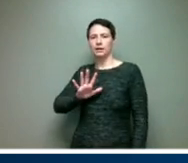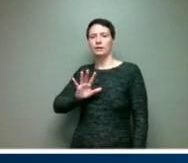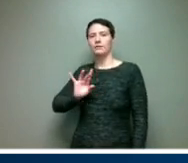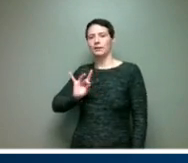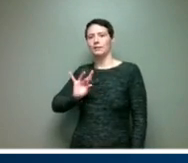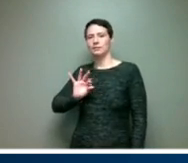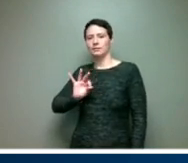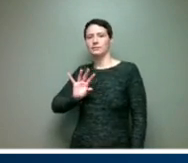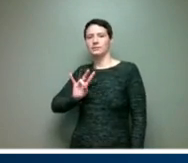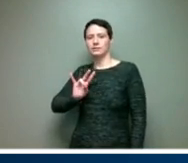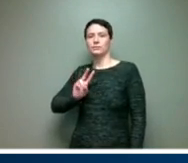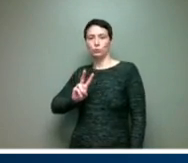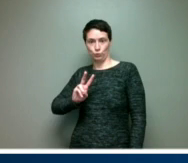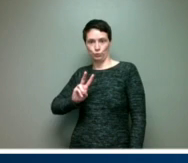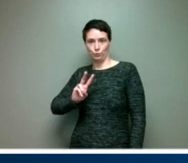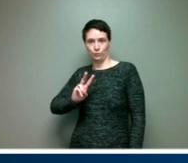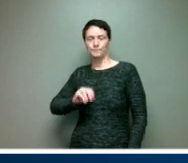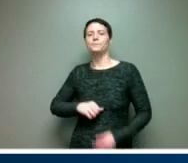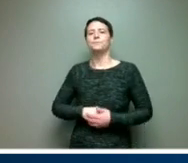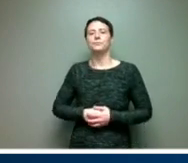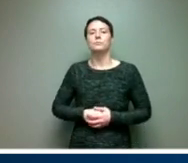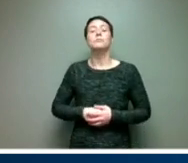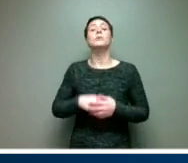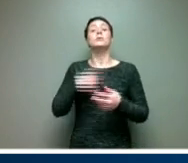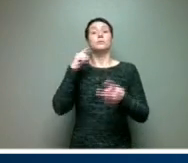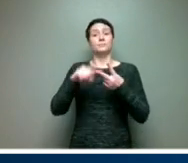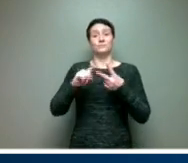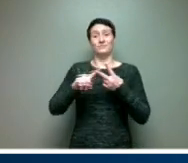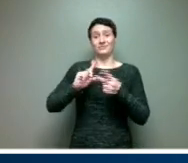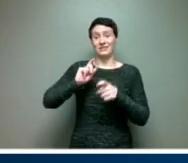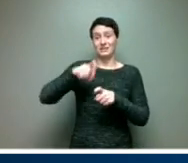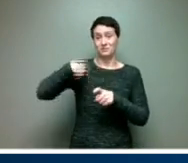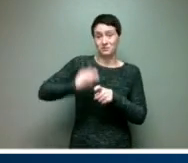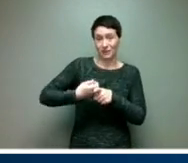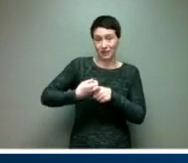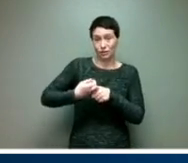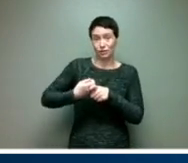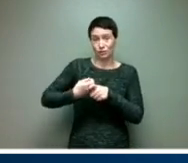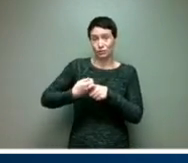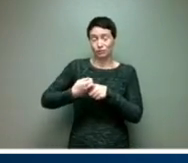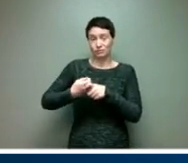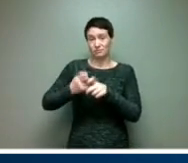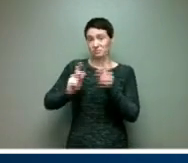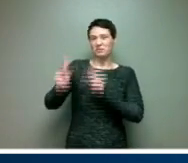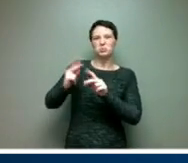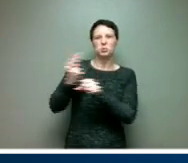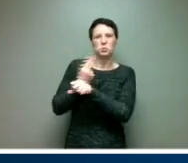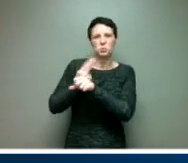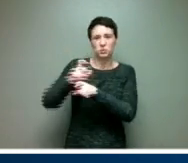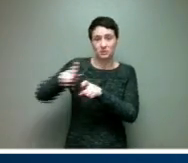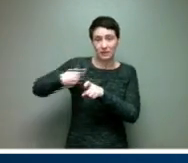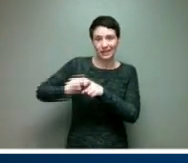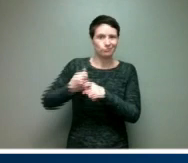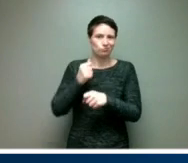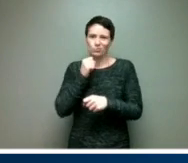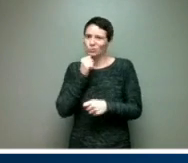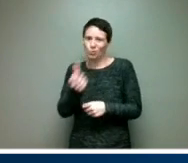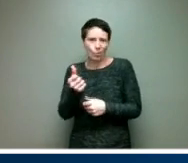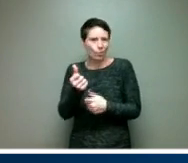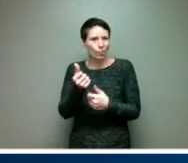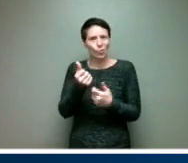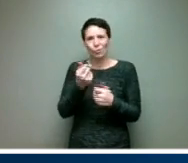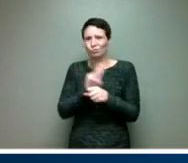365-8972. The same if we have Spanish speakers that do not speak English well. They want to call